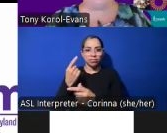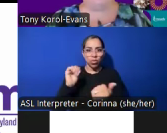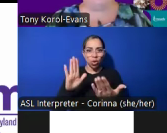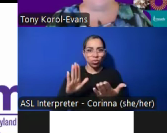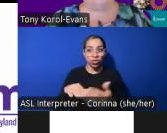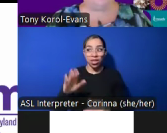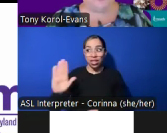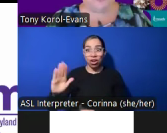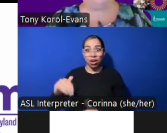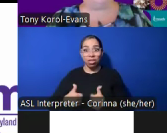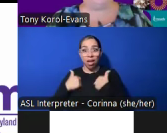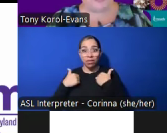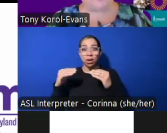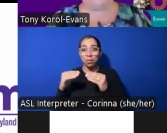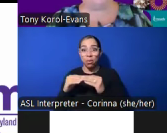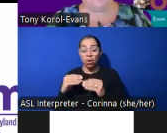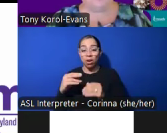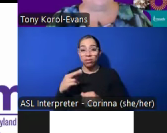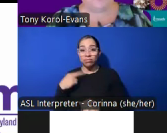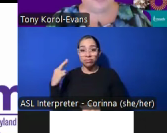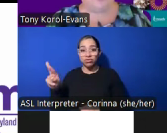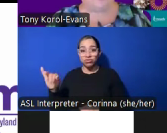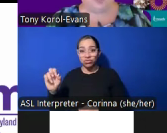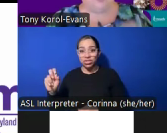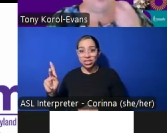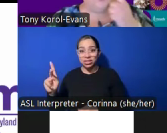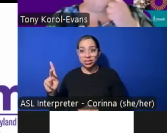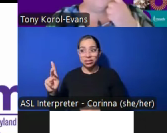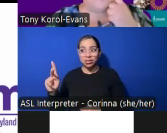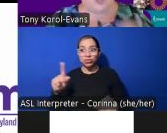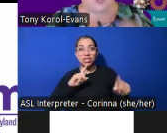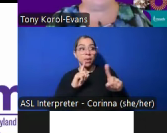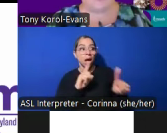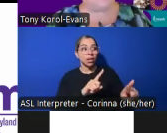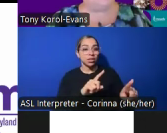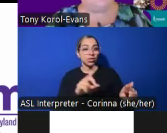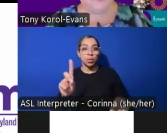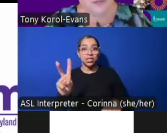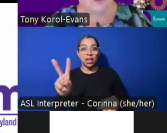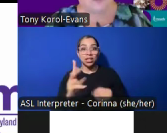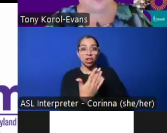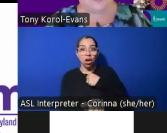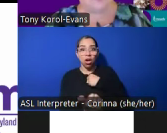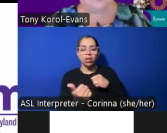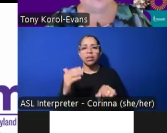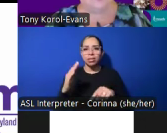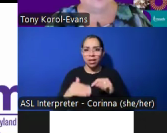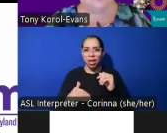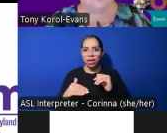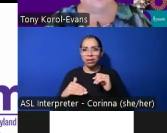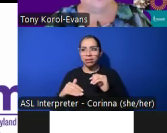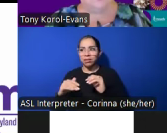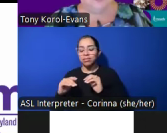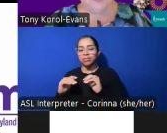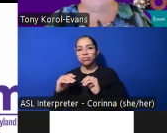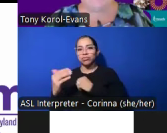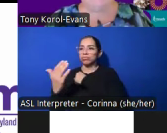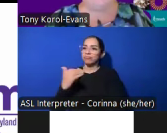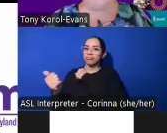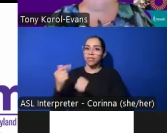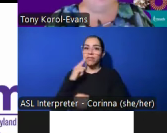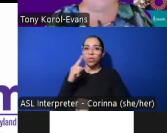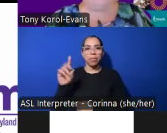lives are more on the line responding to a domestic violence call than they are responding to a bank robbery.